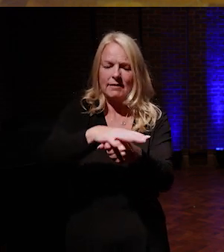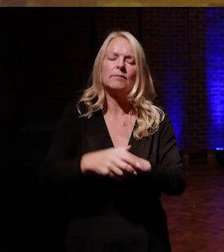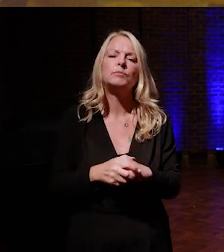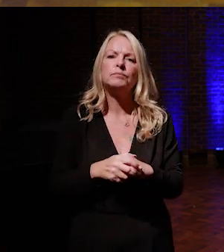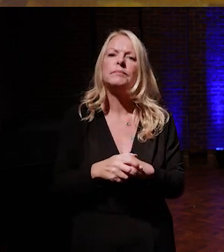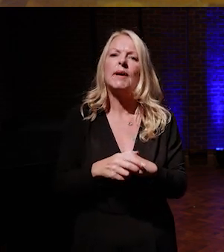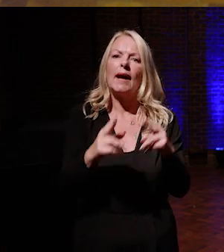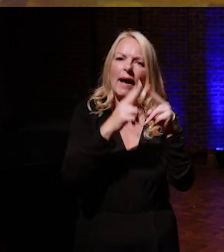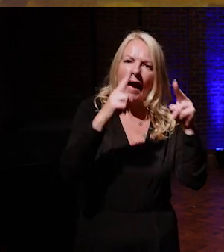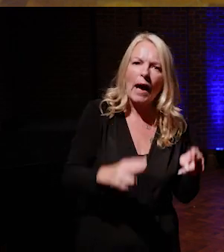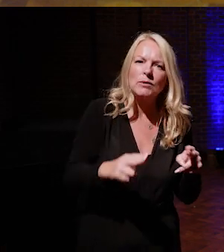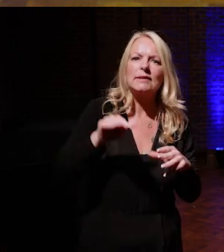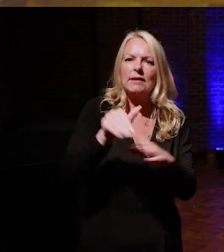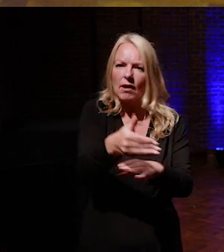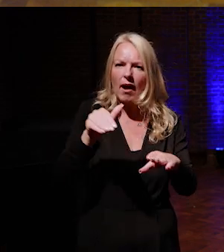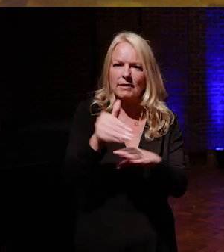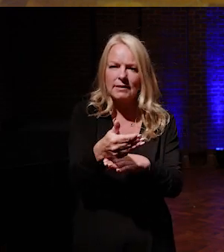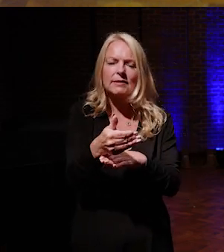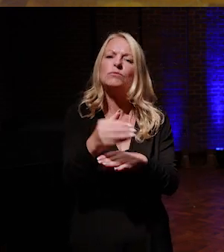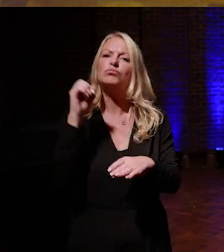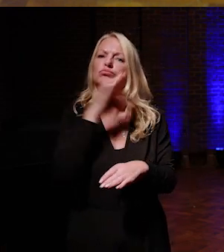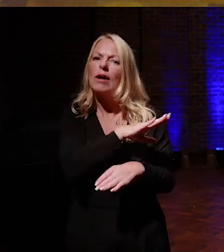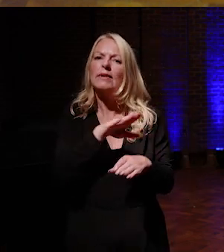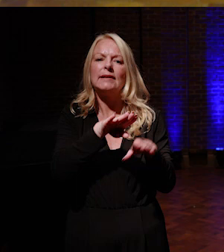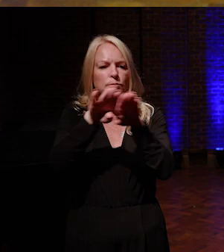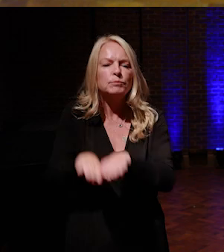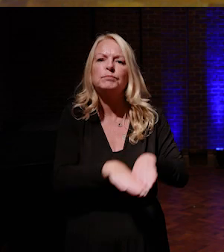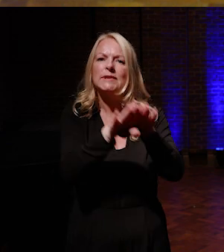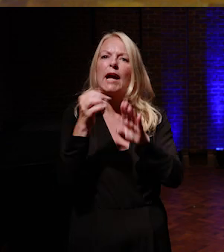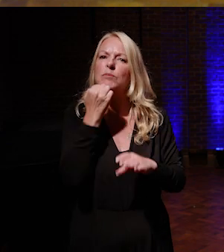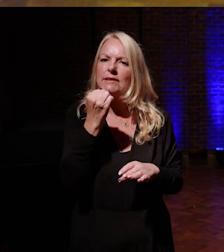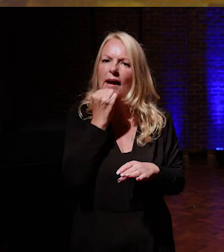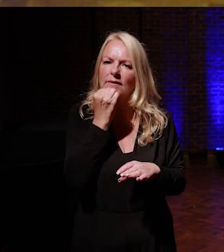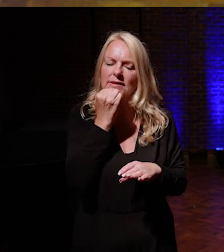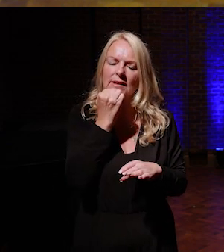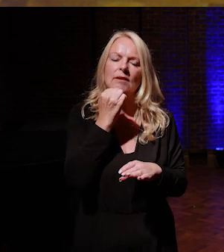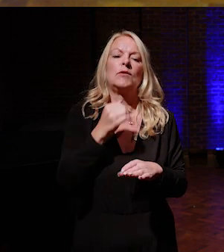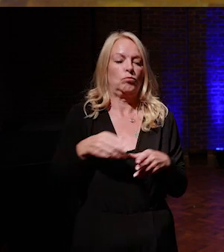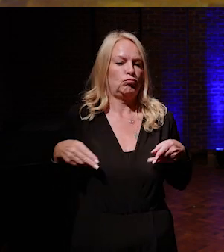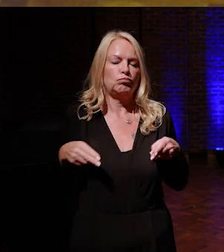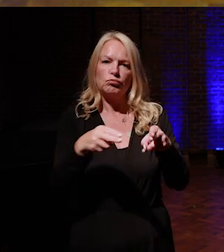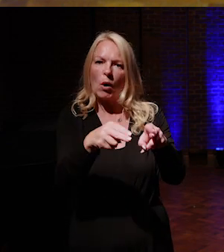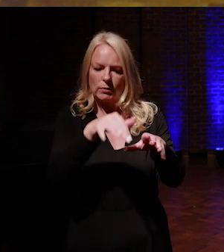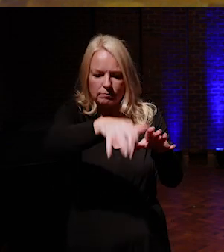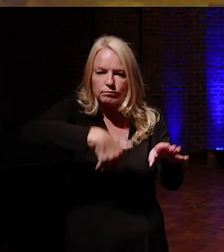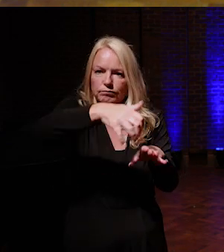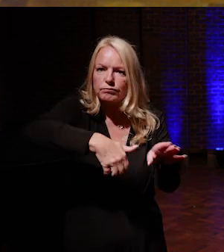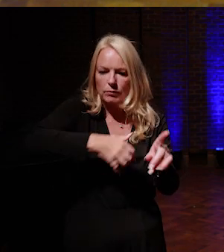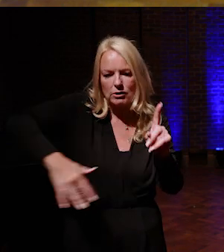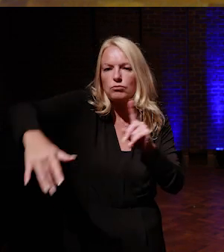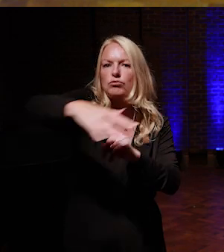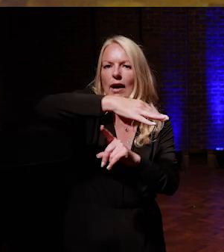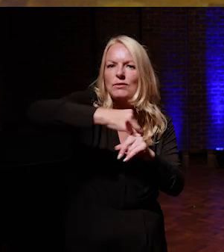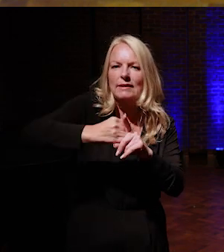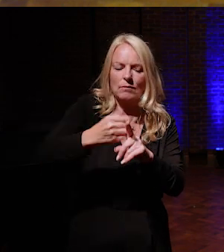There are houses and gardens of roughly the same size. There are hollowed out roads and it's all surrounded with